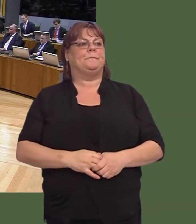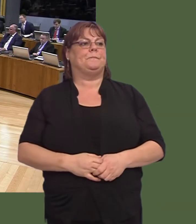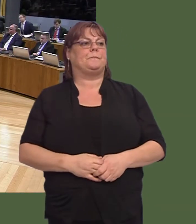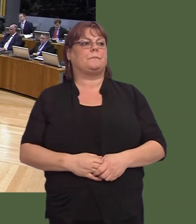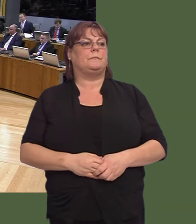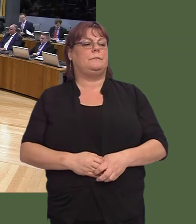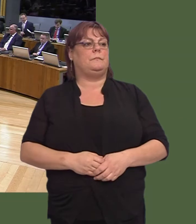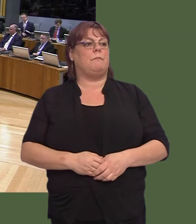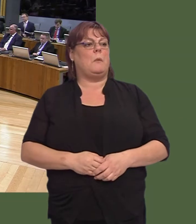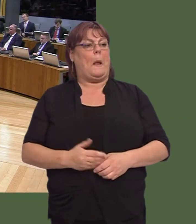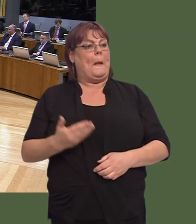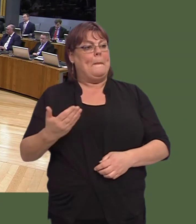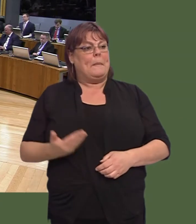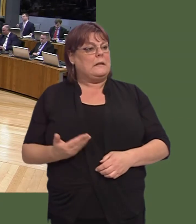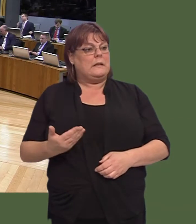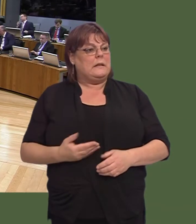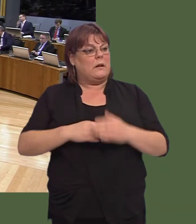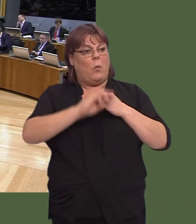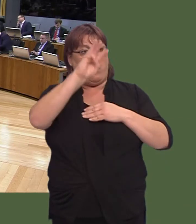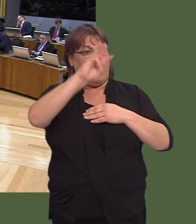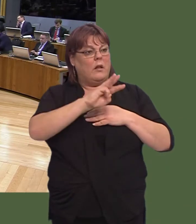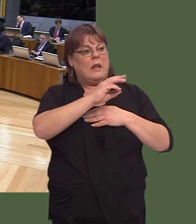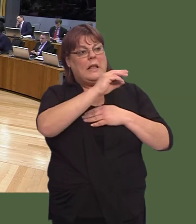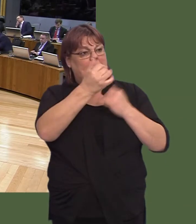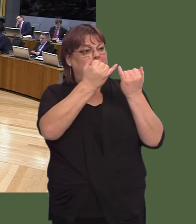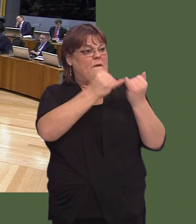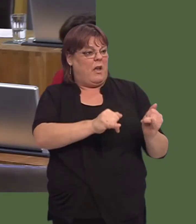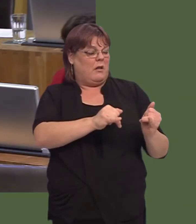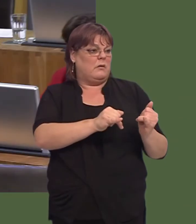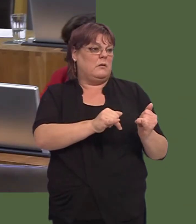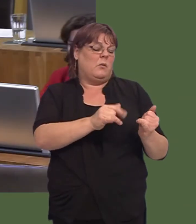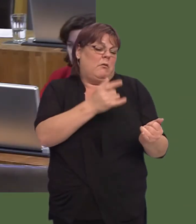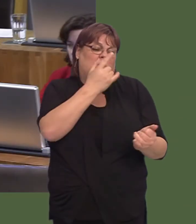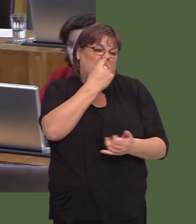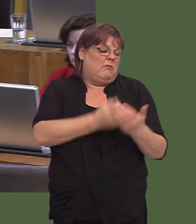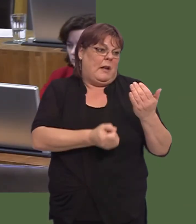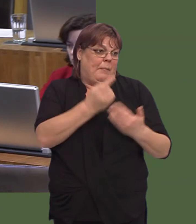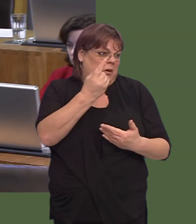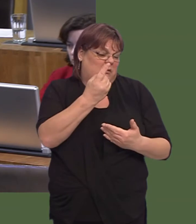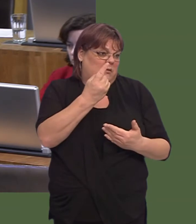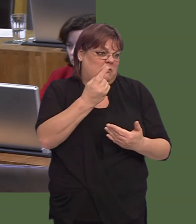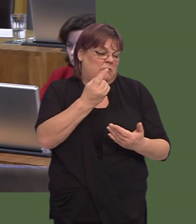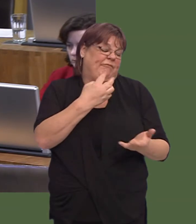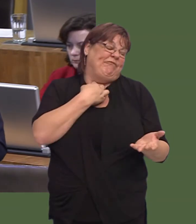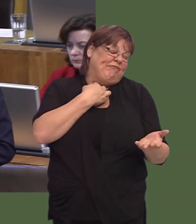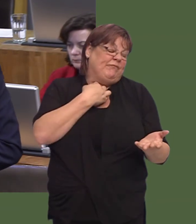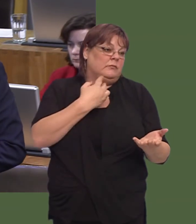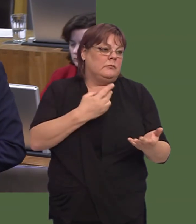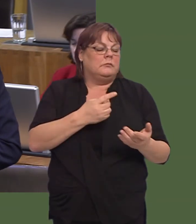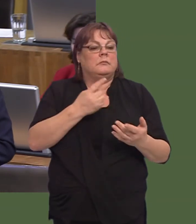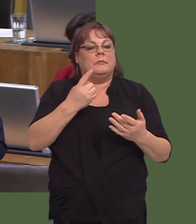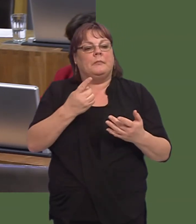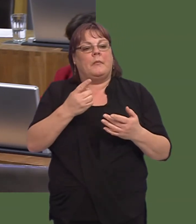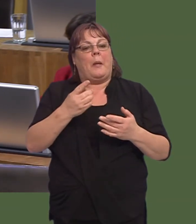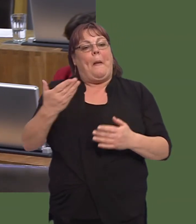terms of why businesses in Wales, some businesses fail, we know that that will happen from time to time, unfortunately. The